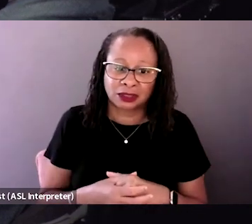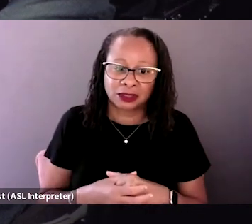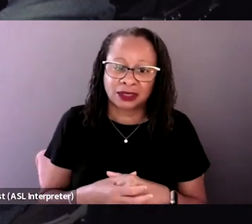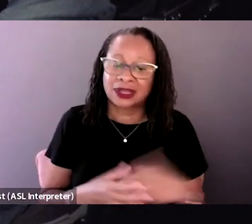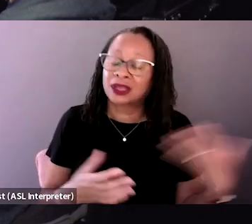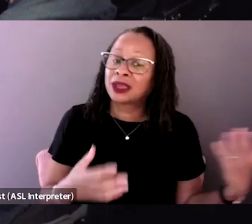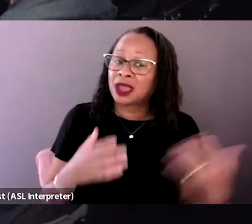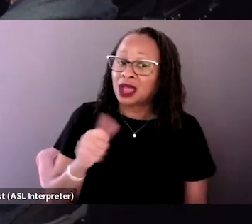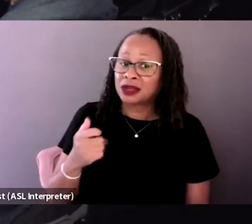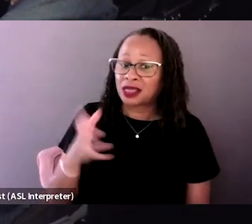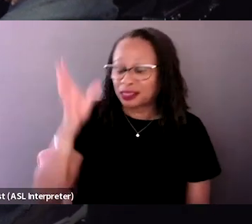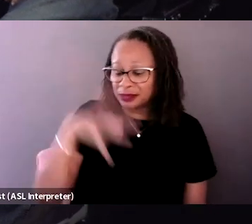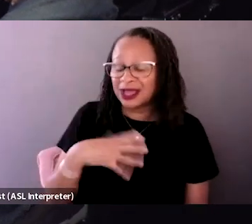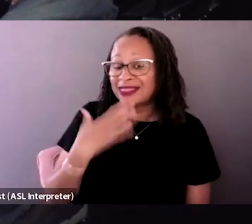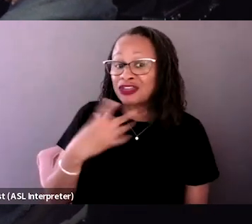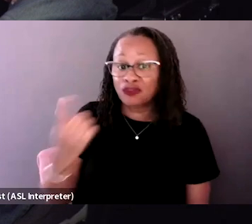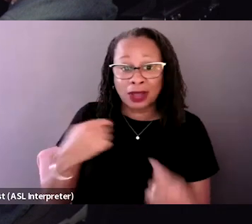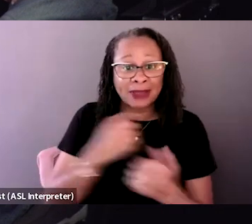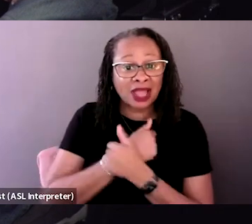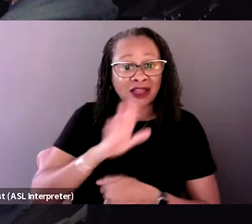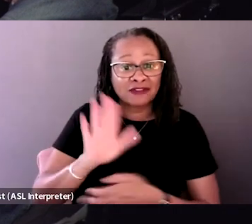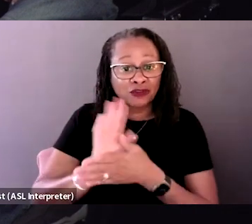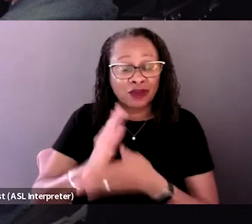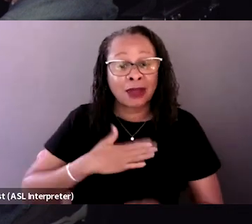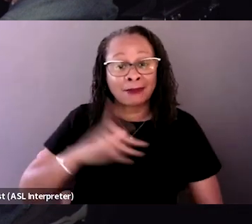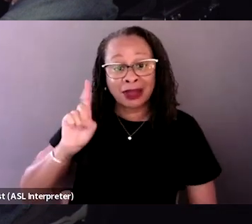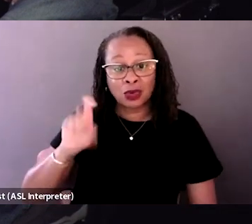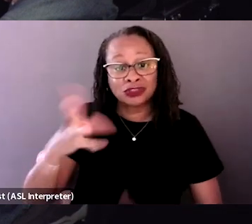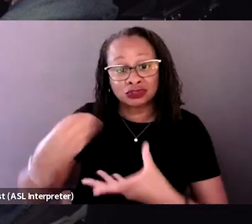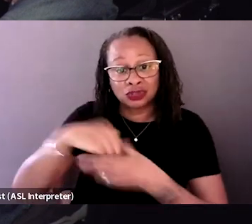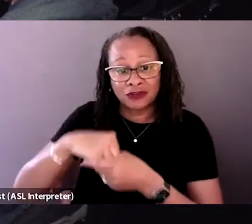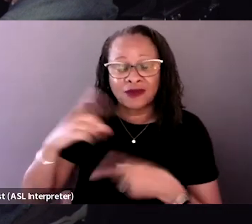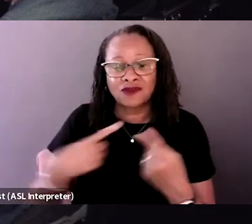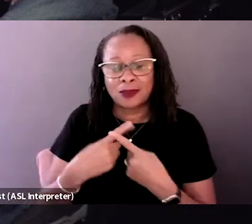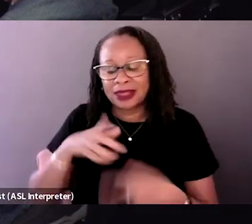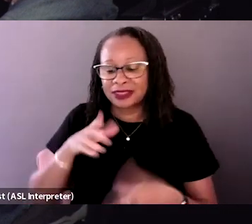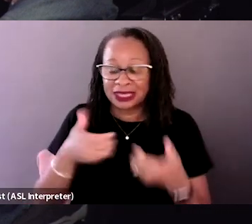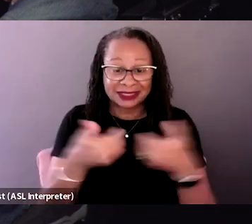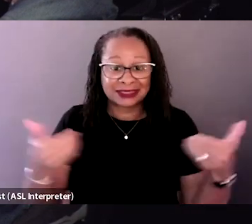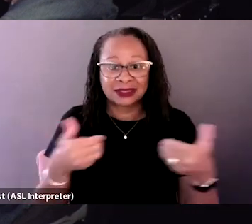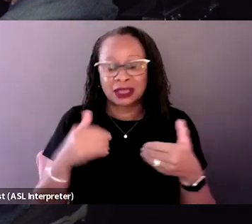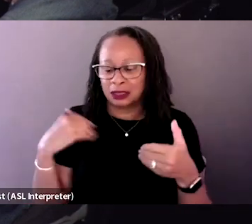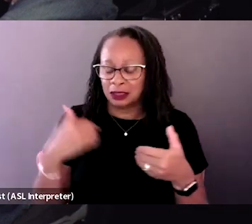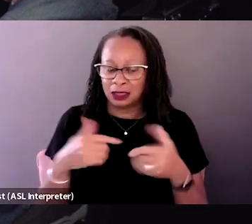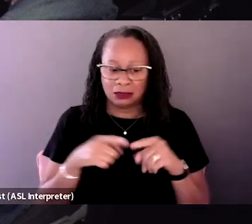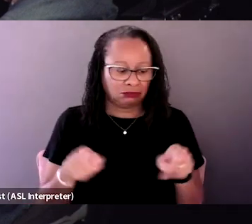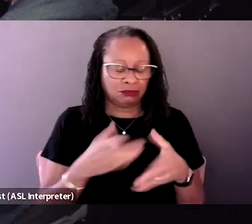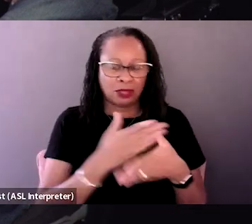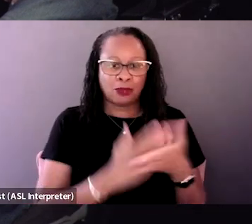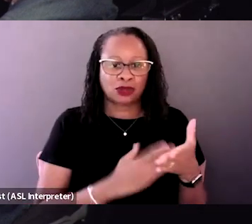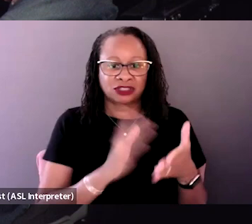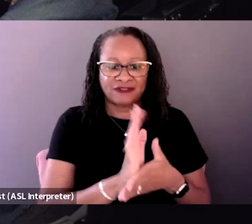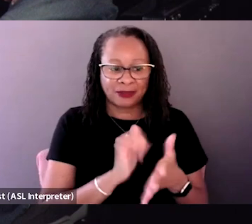Thank you. So I love the film, by the way, and thank you for coming here, both of you. But my question involves about the sort of the split, the